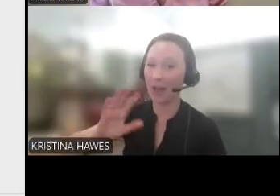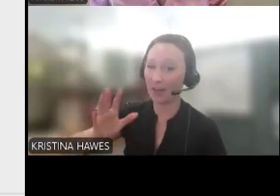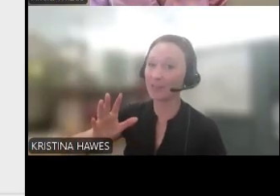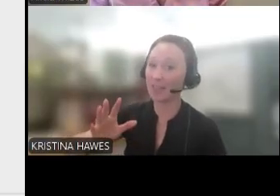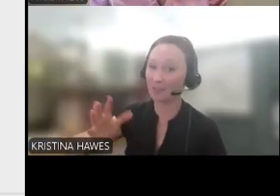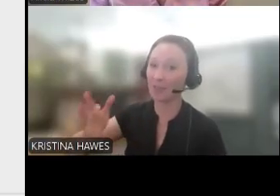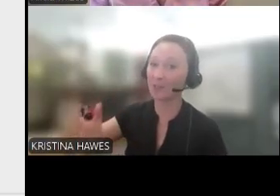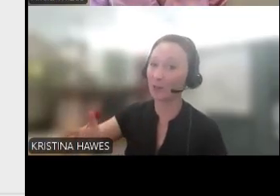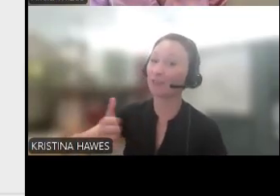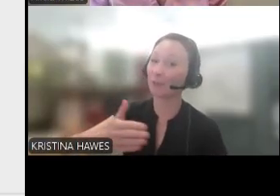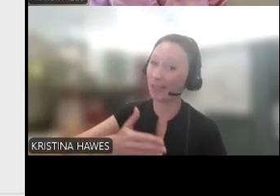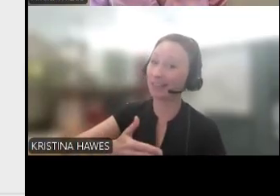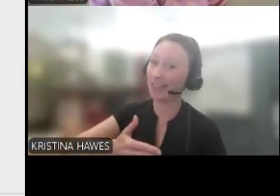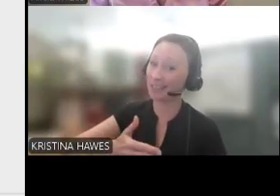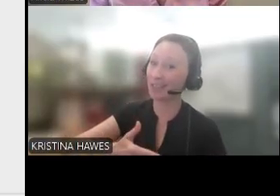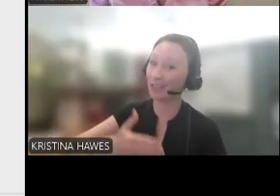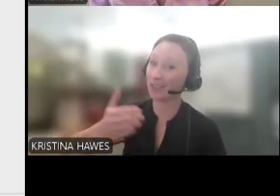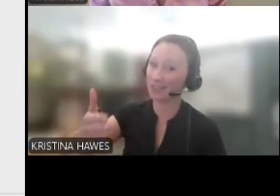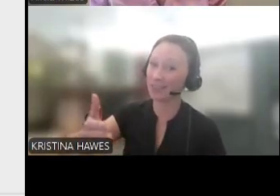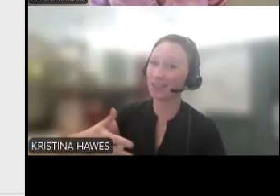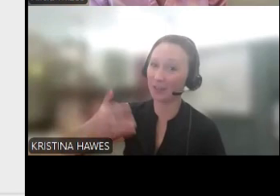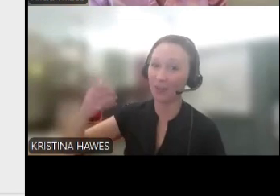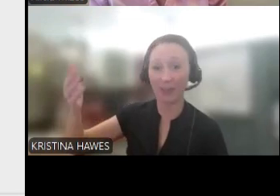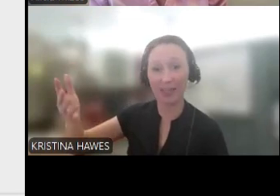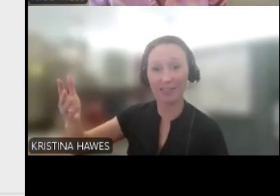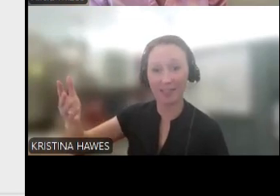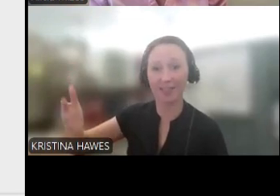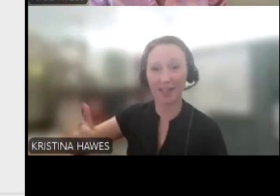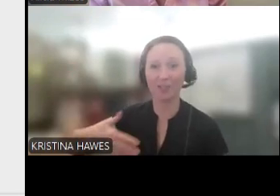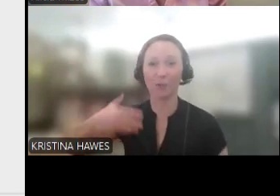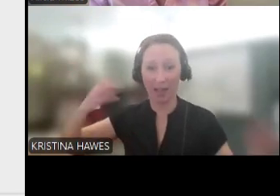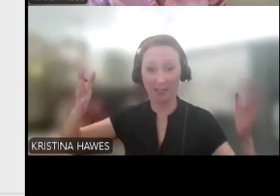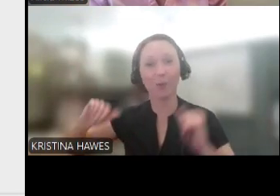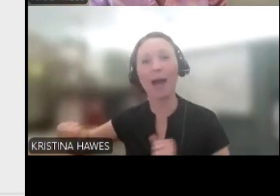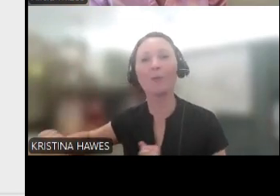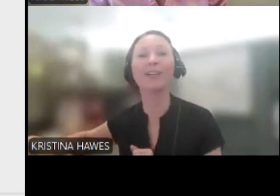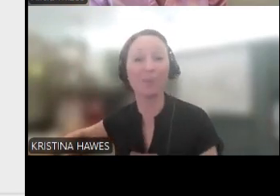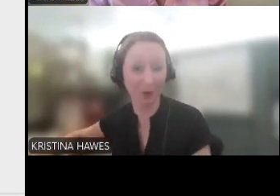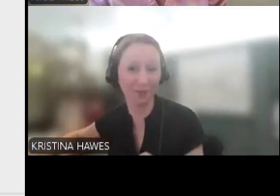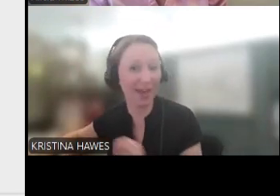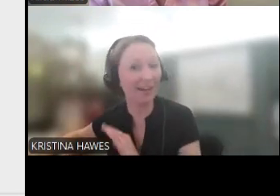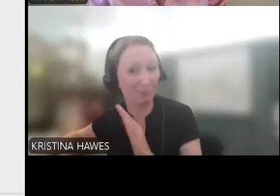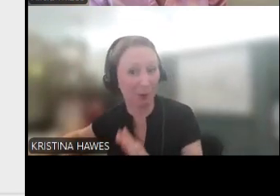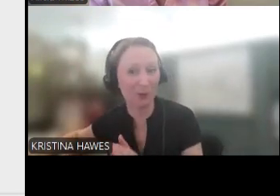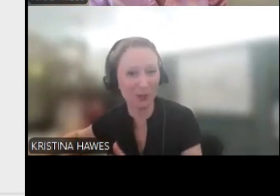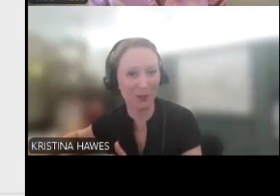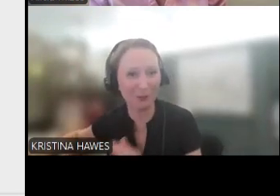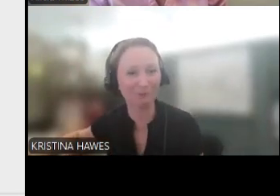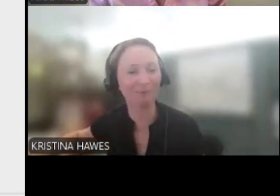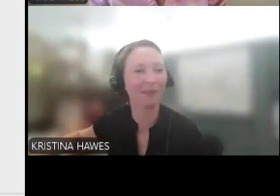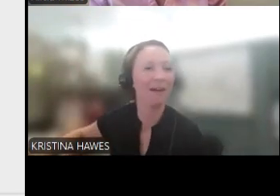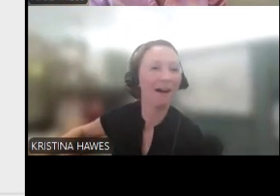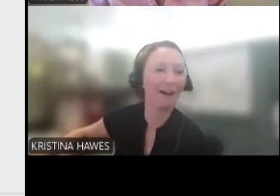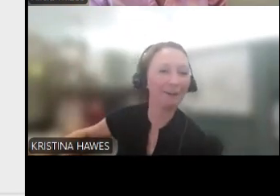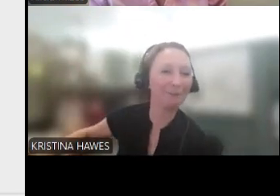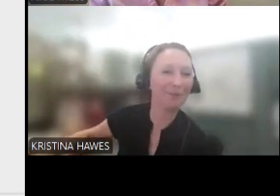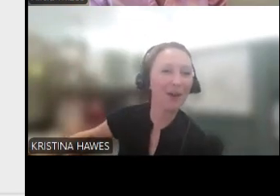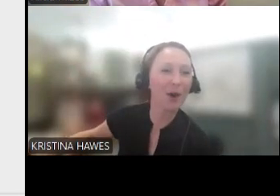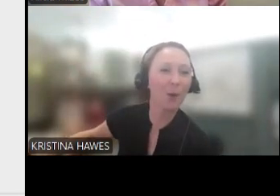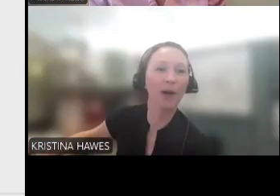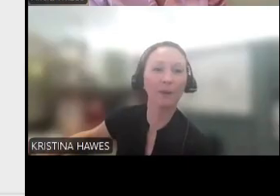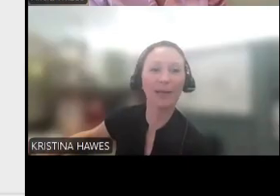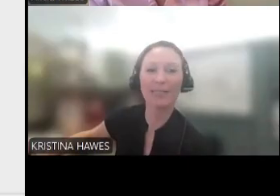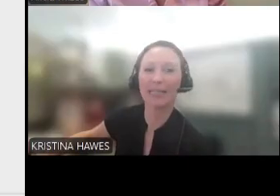I know I always have sunscreen from like last year that's still in there Yeah. that the kids didn't get to yet. So I will get rid of that and purchase new.